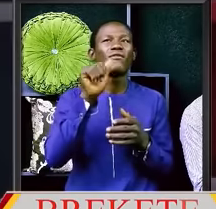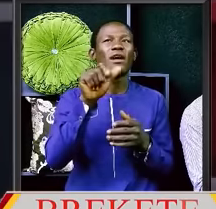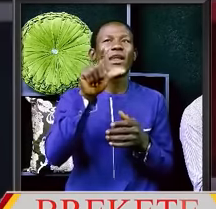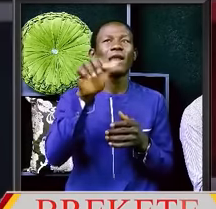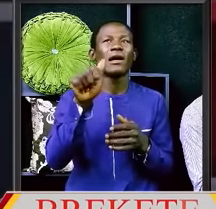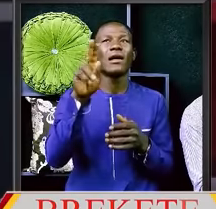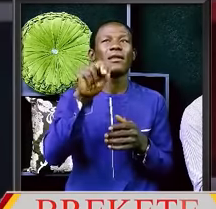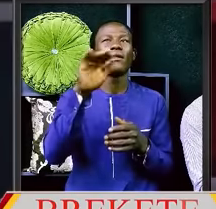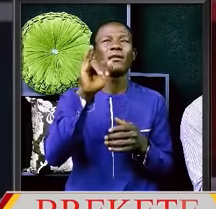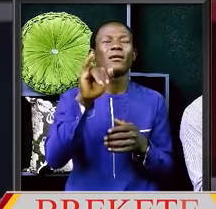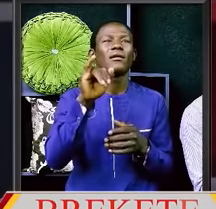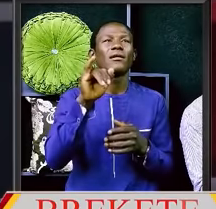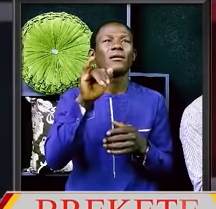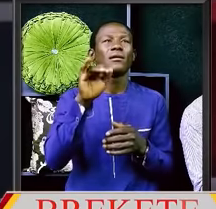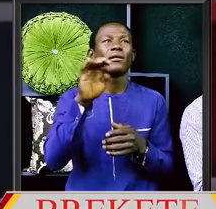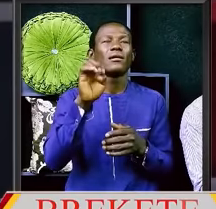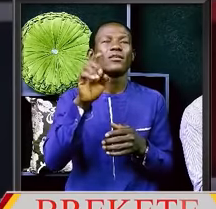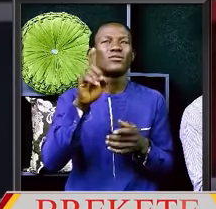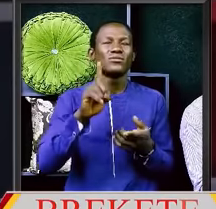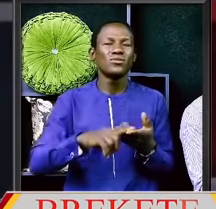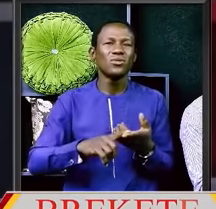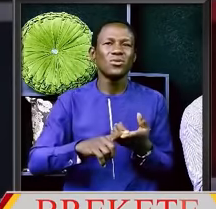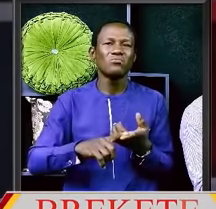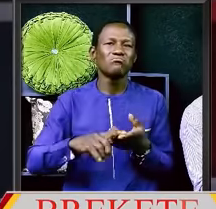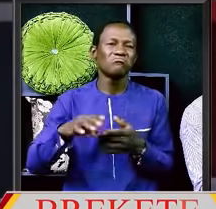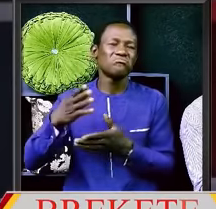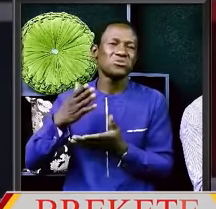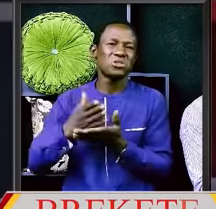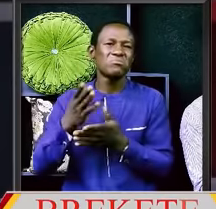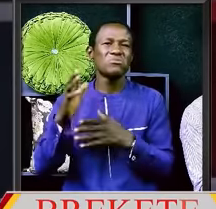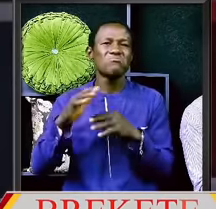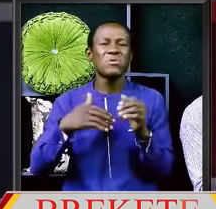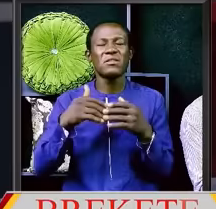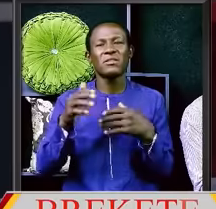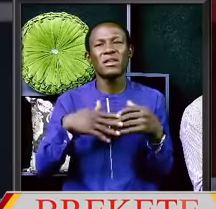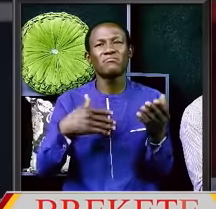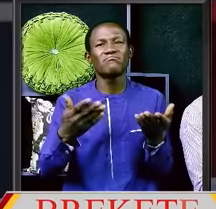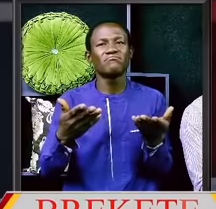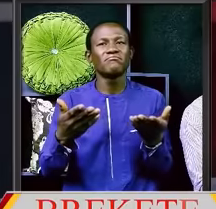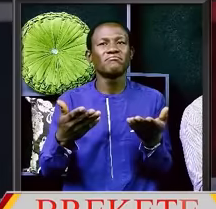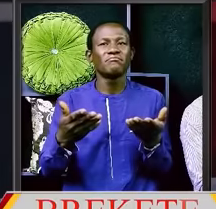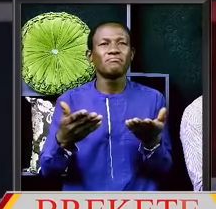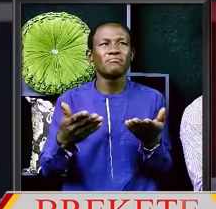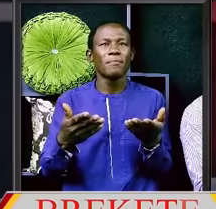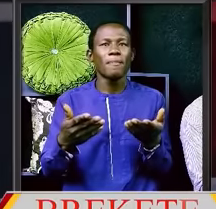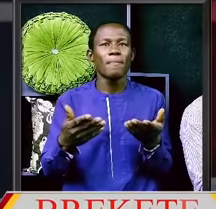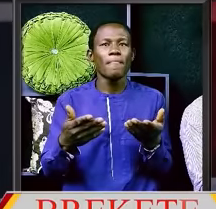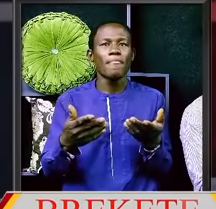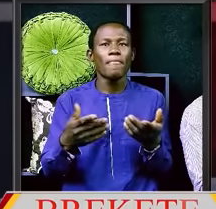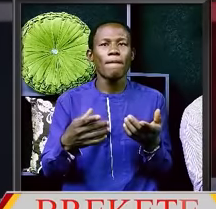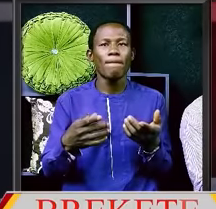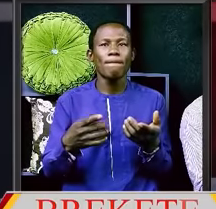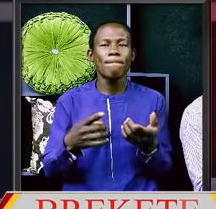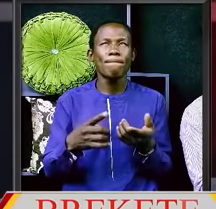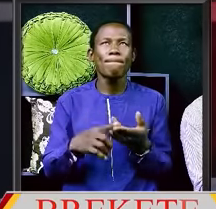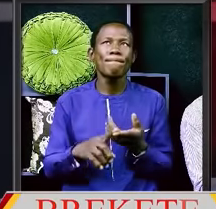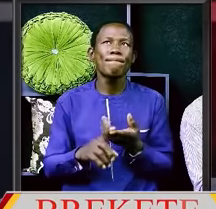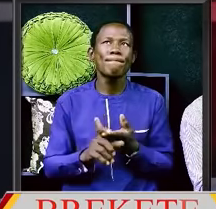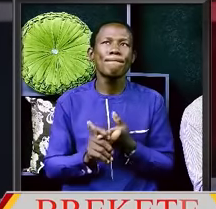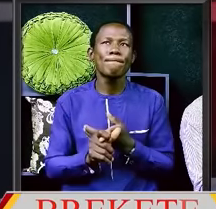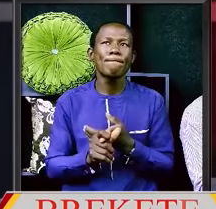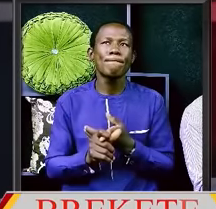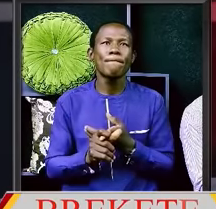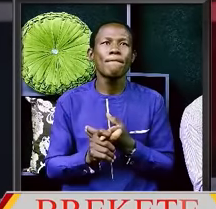We want you to look into this, sir. The mother is dead, the wife is dead. She's only a 24 years old. There is no way she will be countering